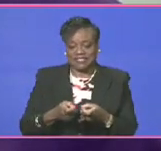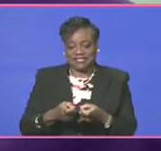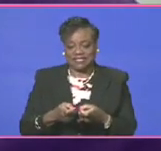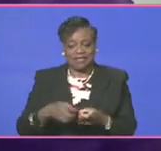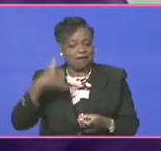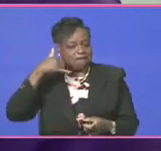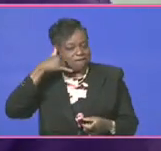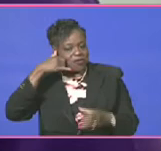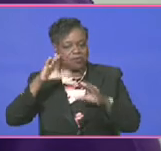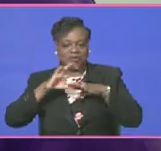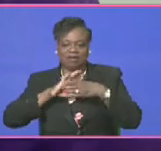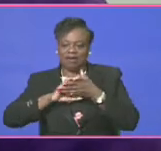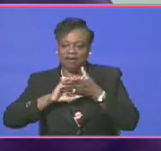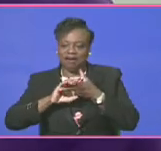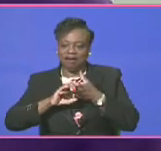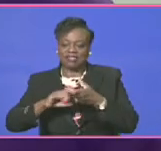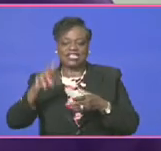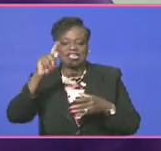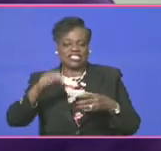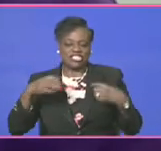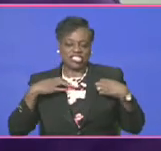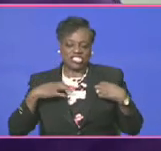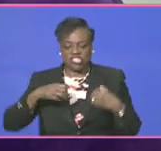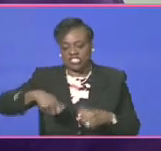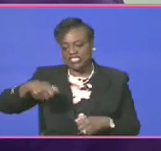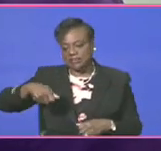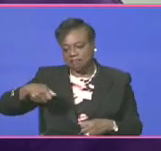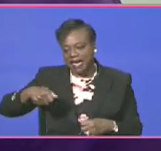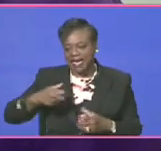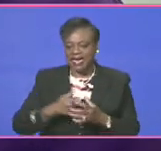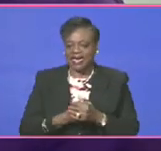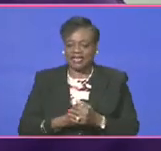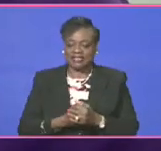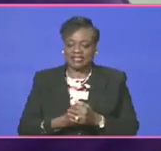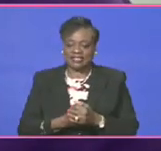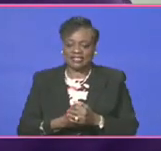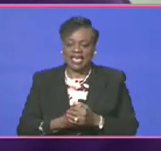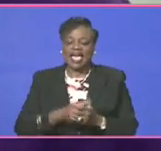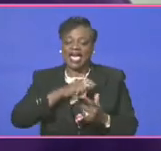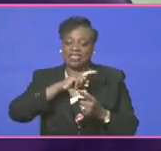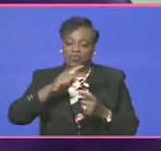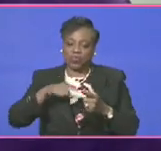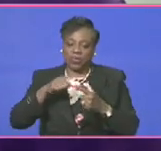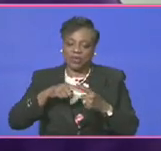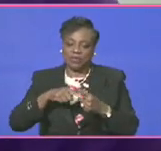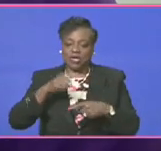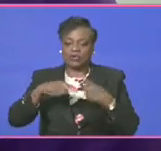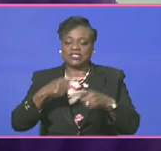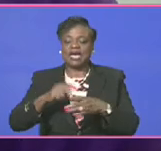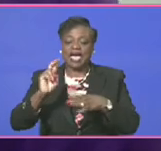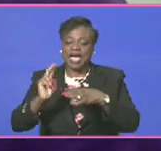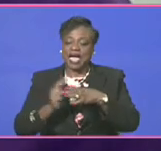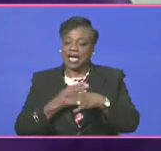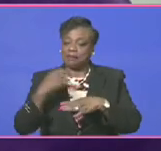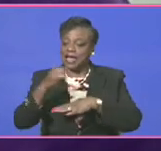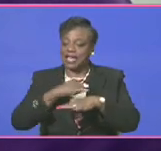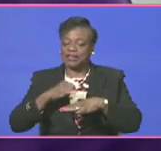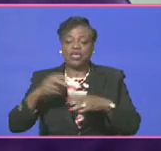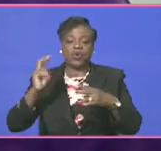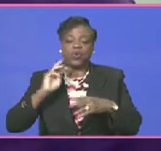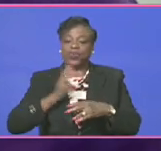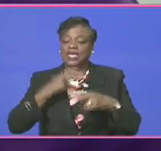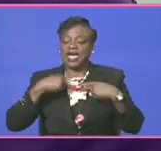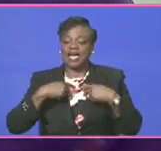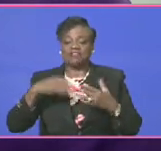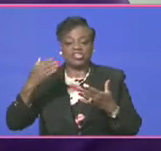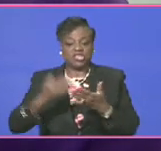phone cards, t-shirts, bags. And when we hit Harbor Island, we have a news team going with us. So we want to